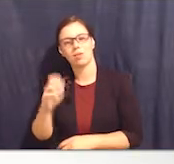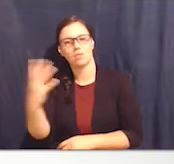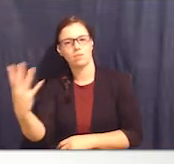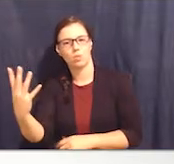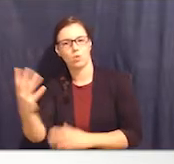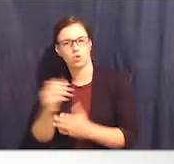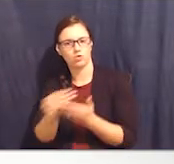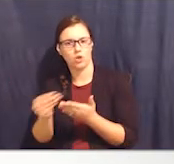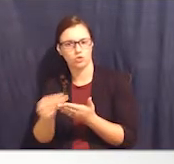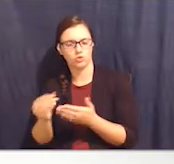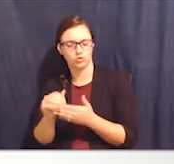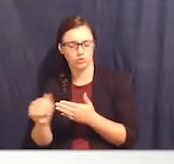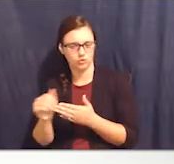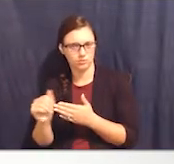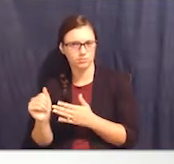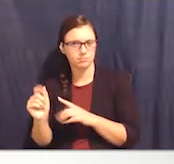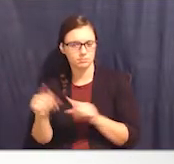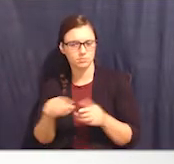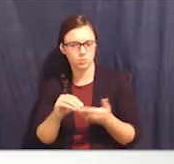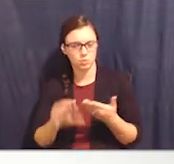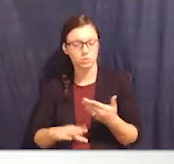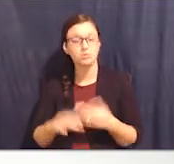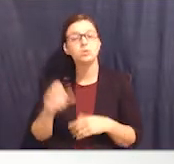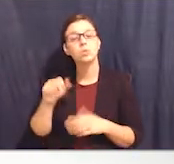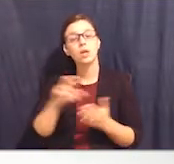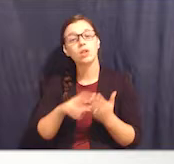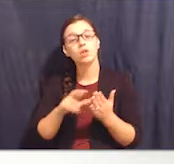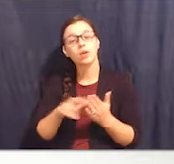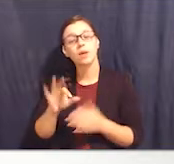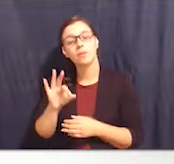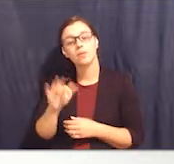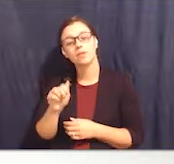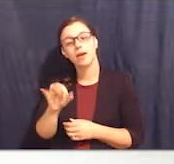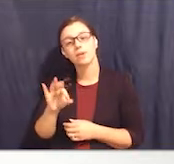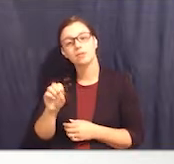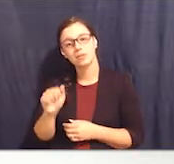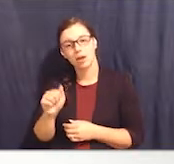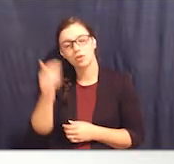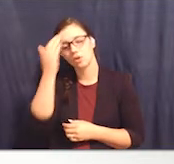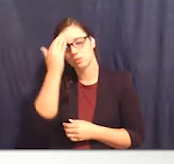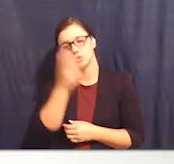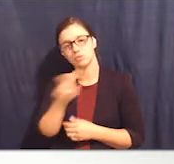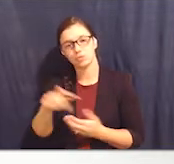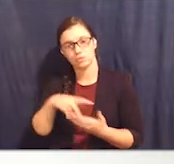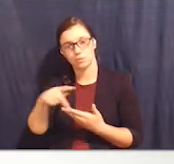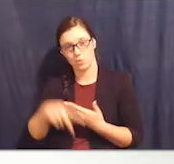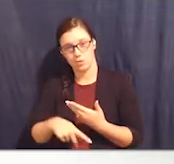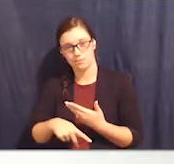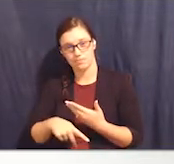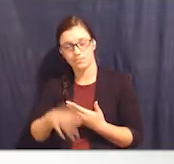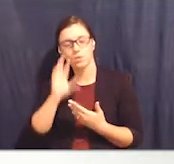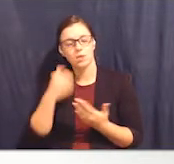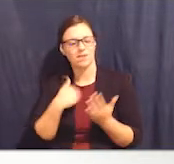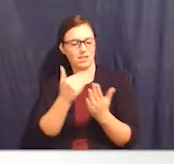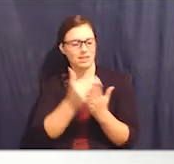fcsua.org. And so it's a great map where you can just click. And then you see a couple of